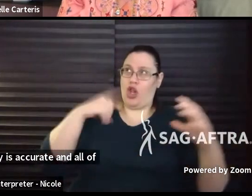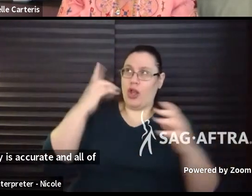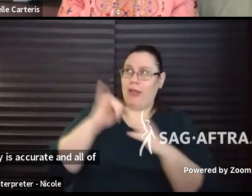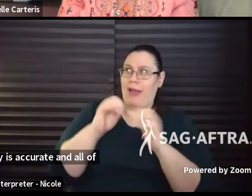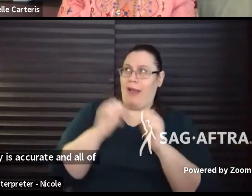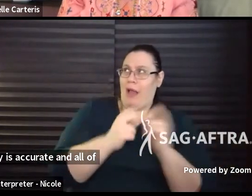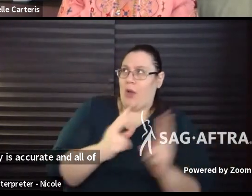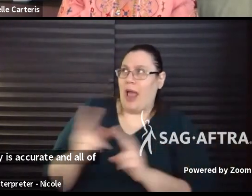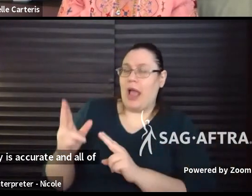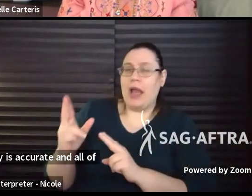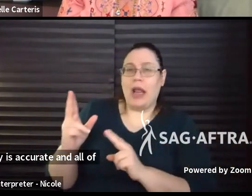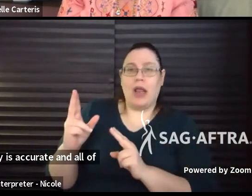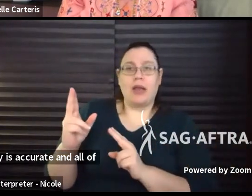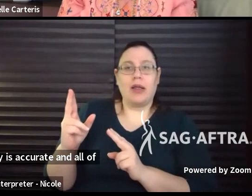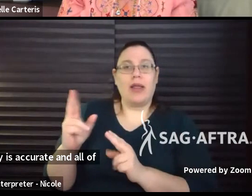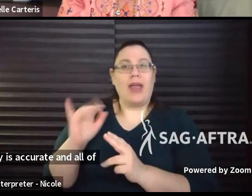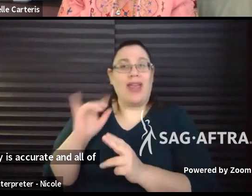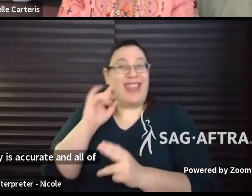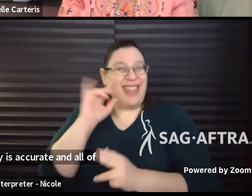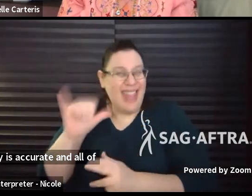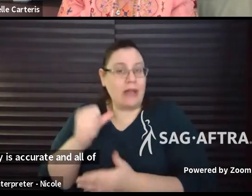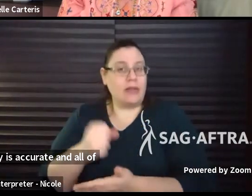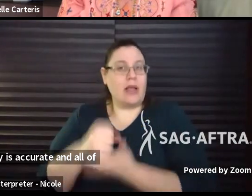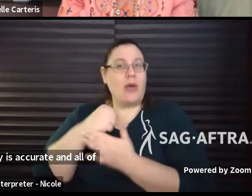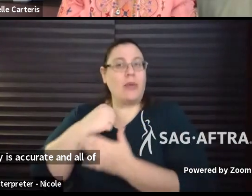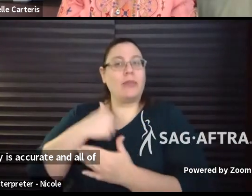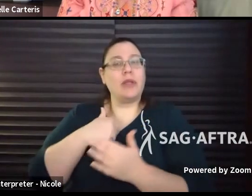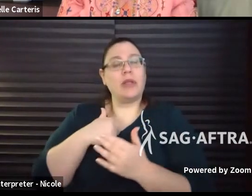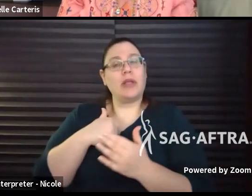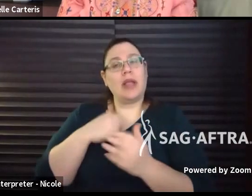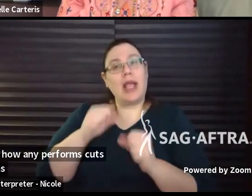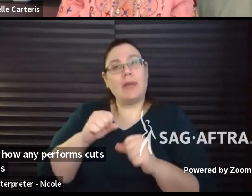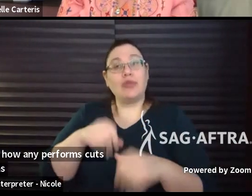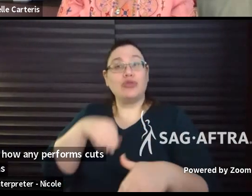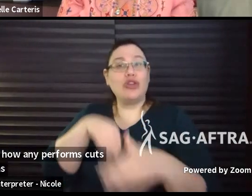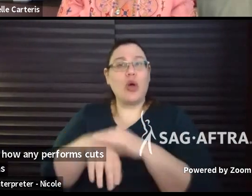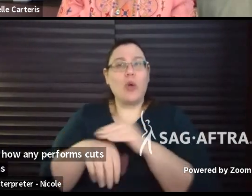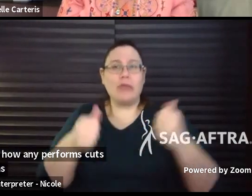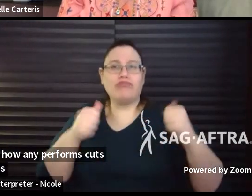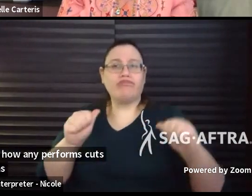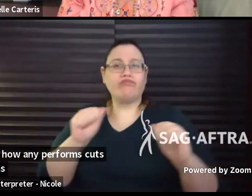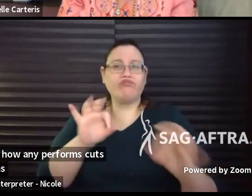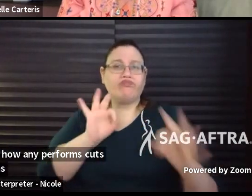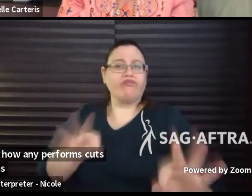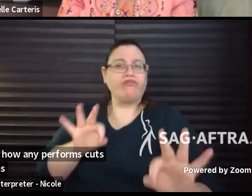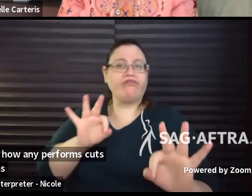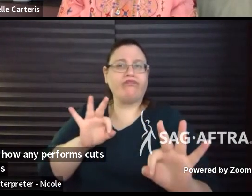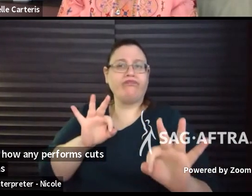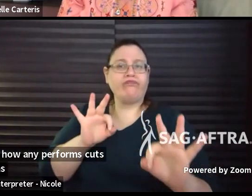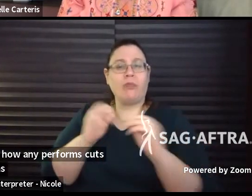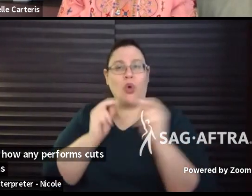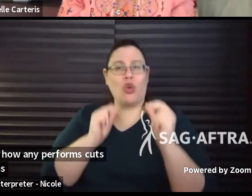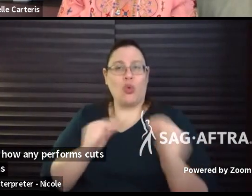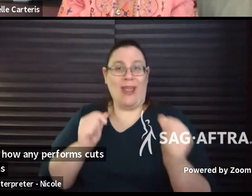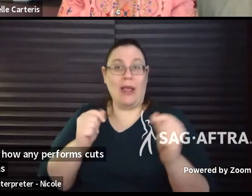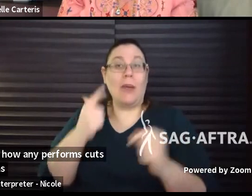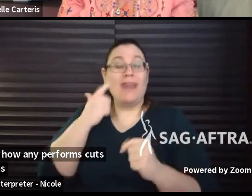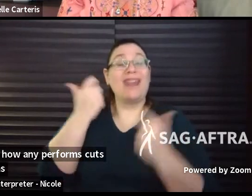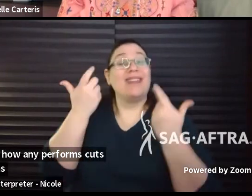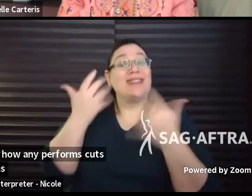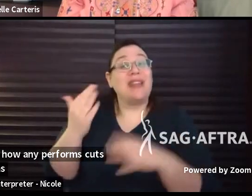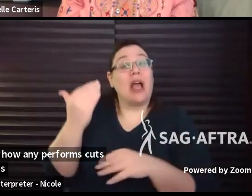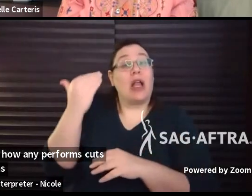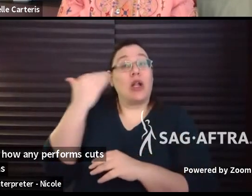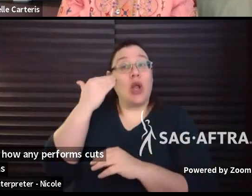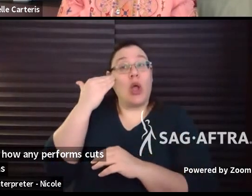together, I think has made me really be able to go in there and sort of nail the performance quicker, because I know, all right, this is